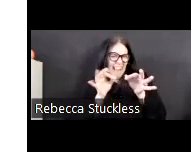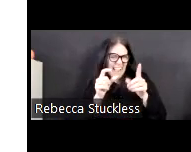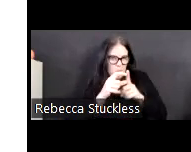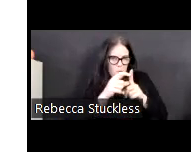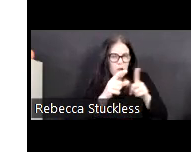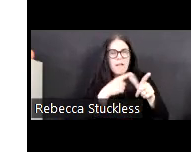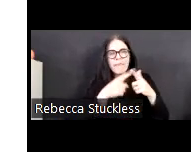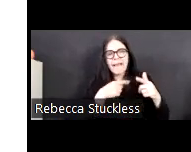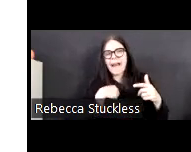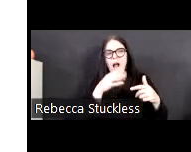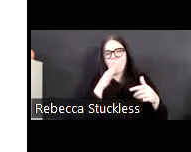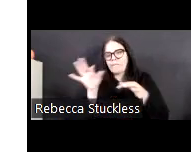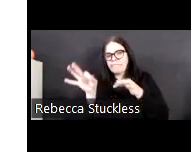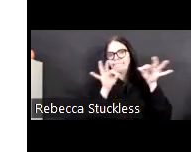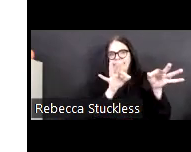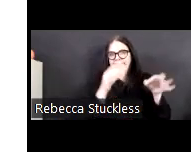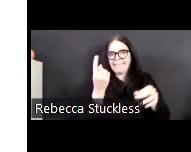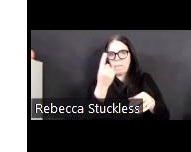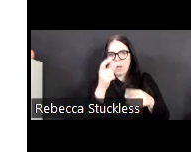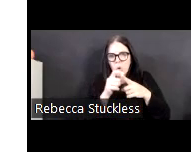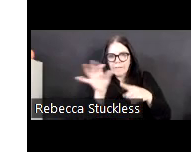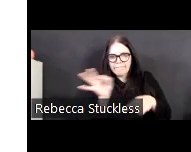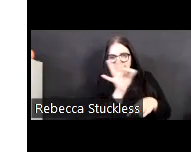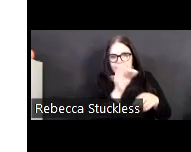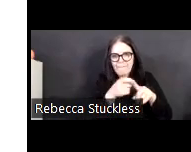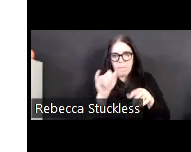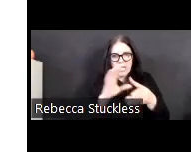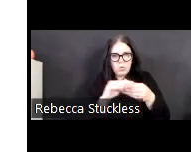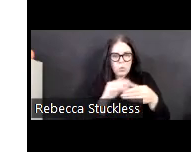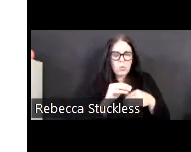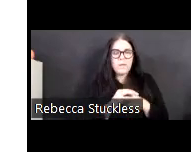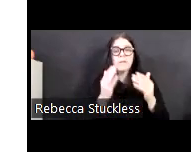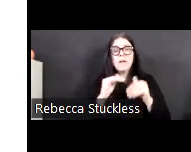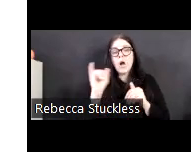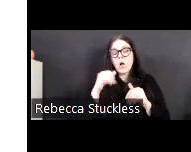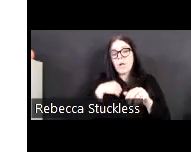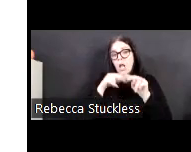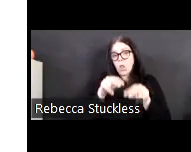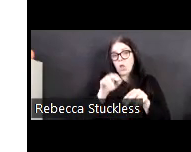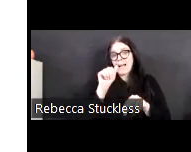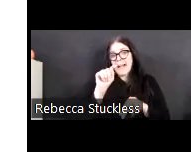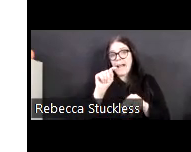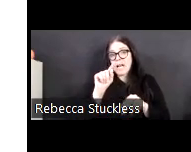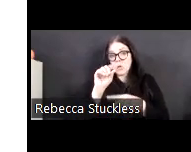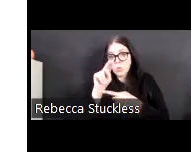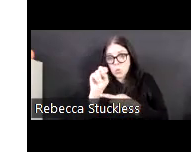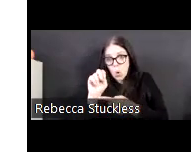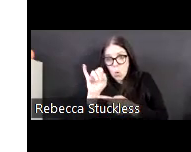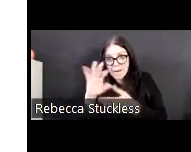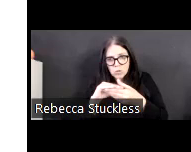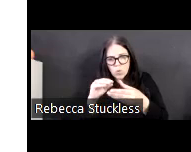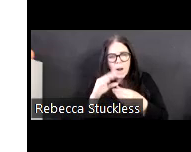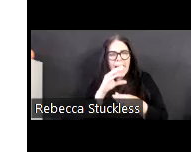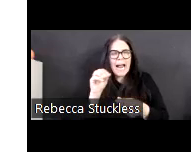would take something from the story. I also look at tone of story and main idea of the story. And I've